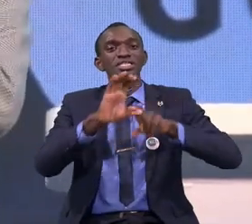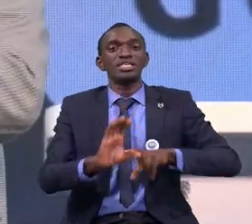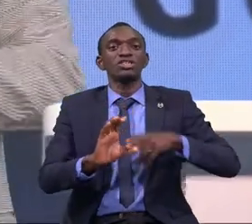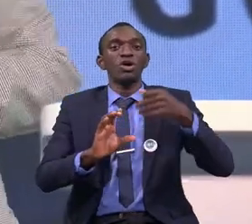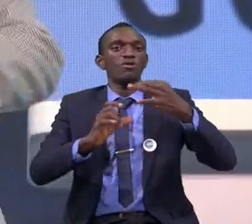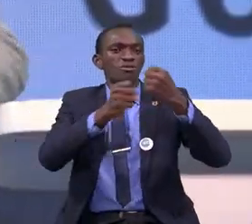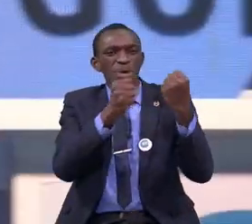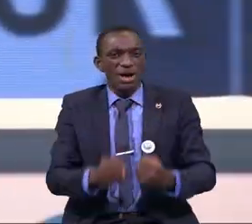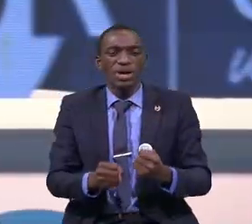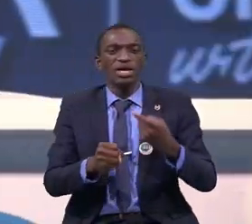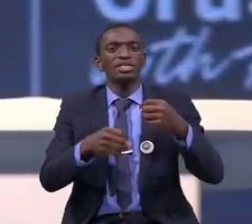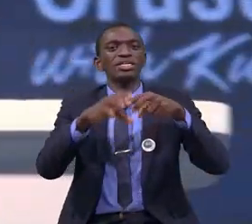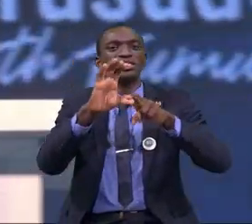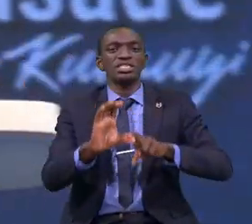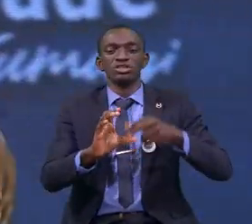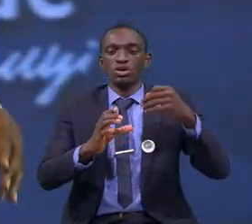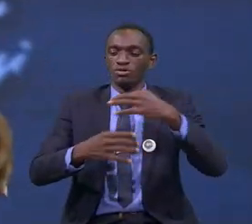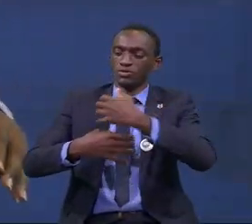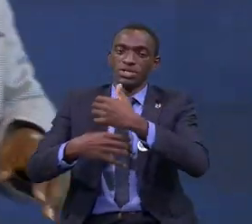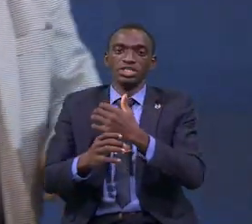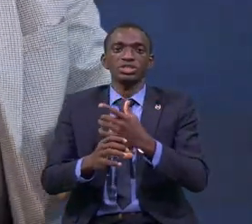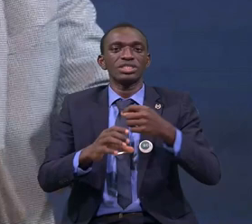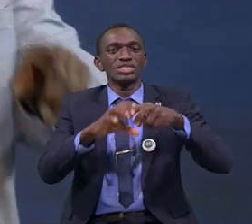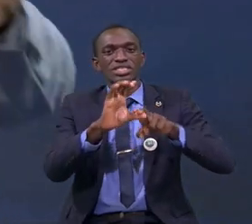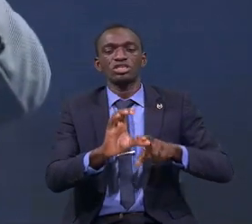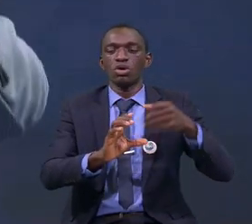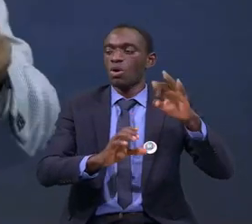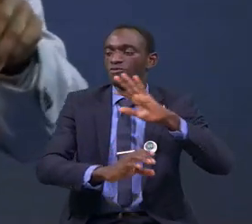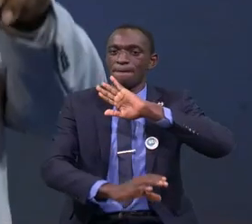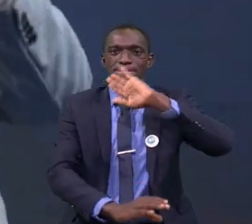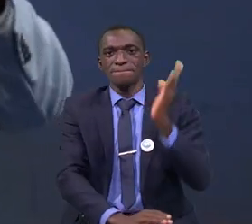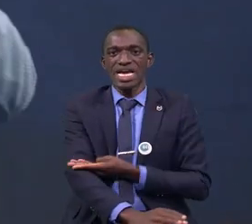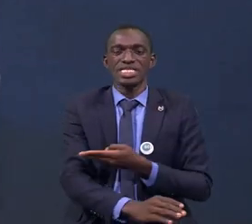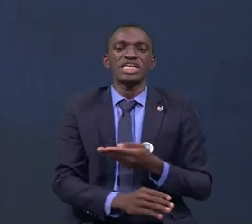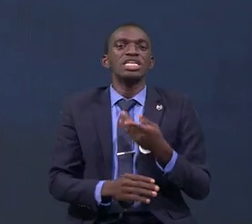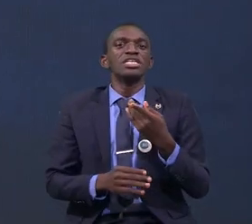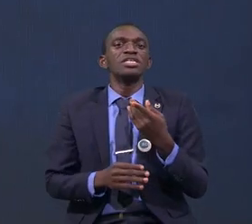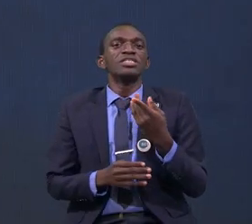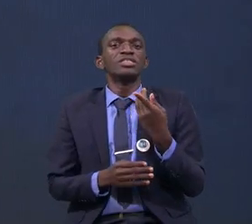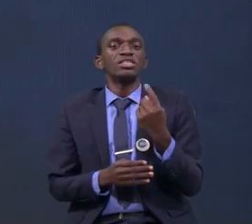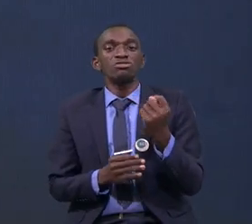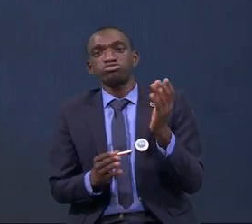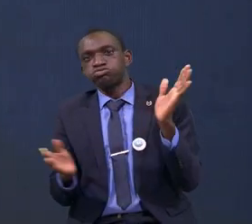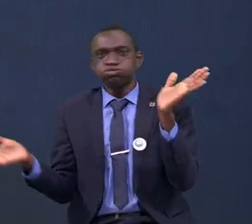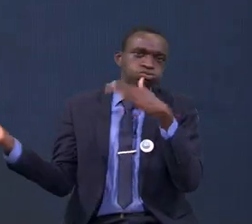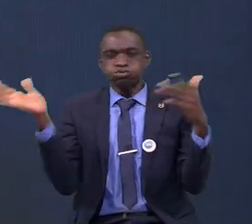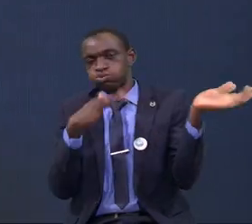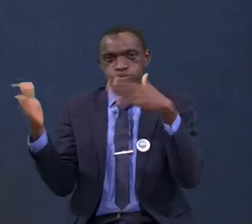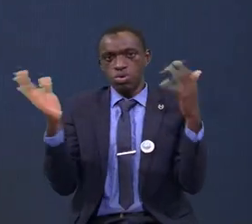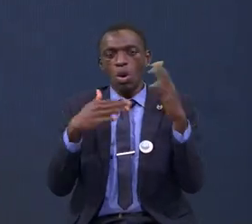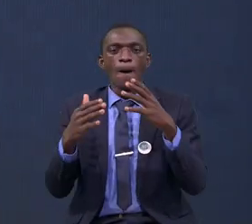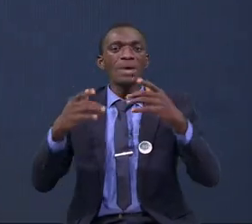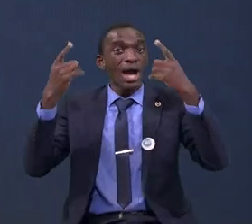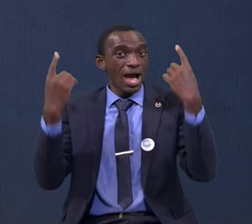creation. The seat of might. The storm may rage. The sea